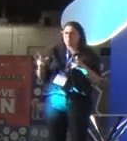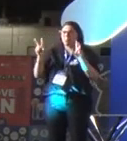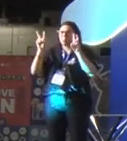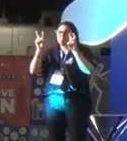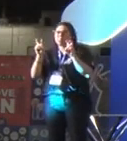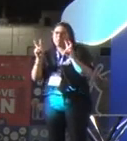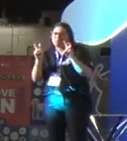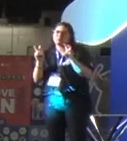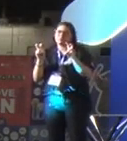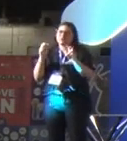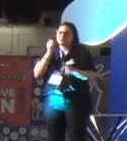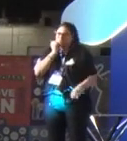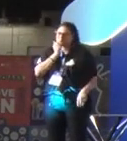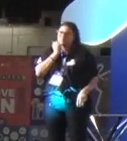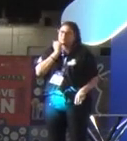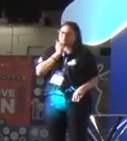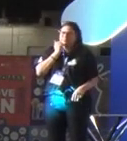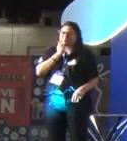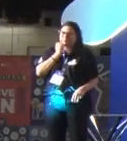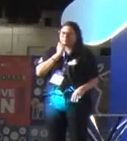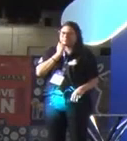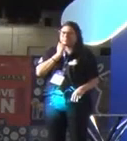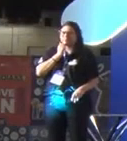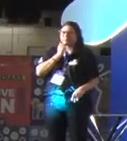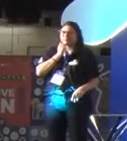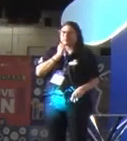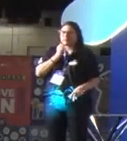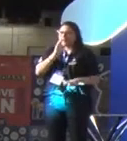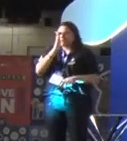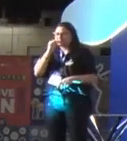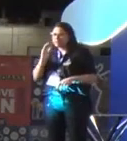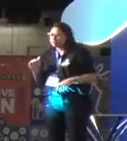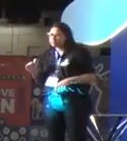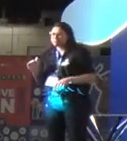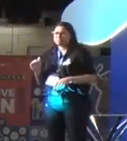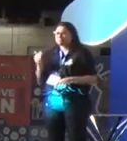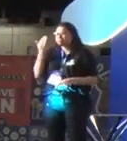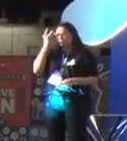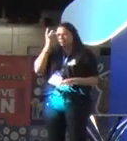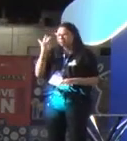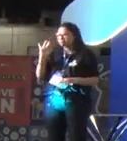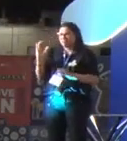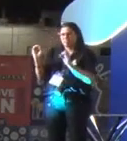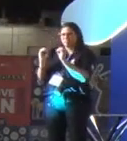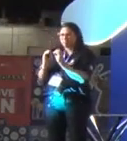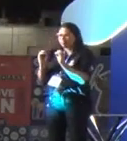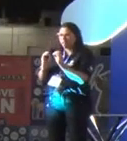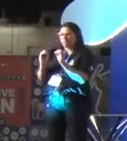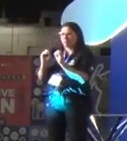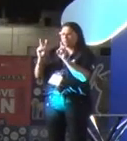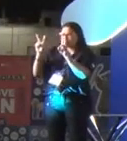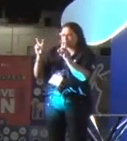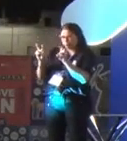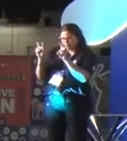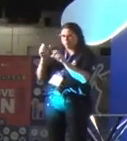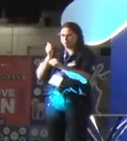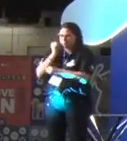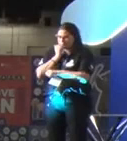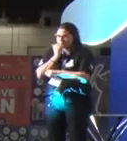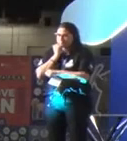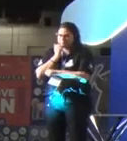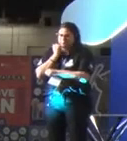had no sense of anticipation about a kind of unfolding narrative. And I think for school children